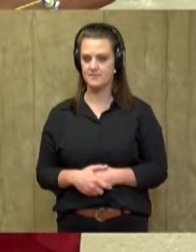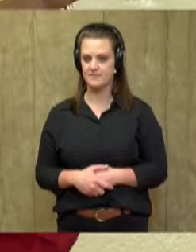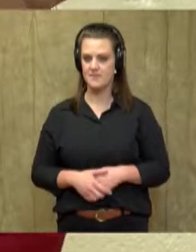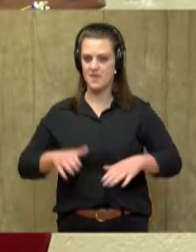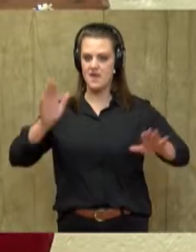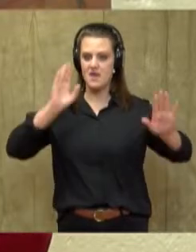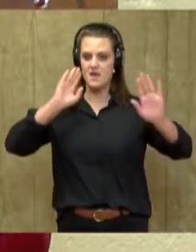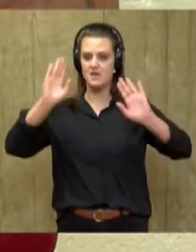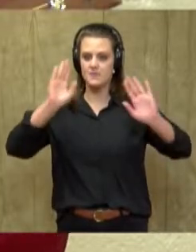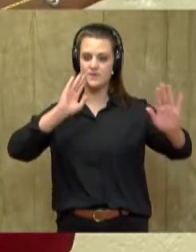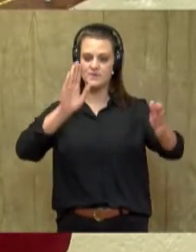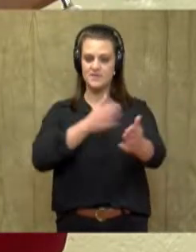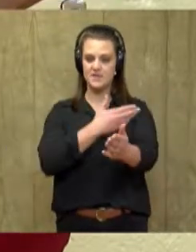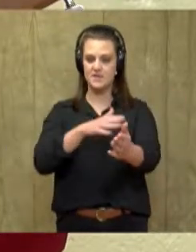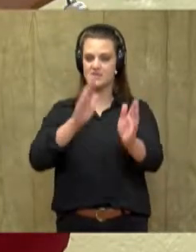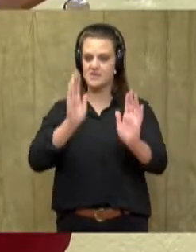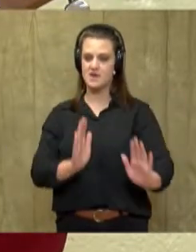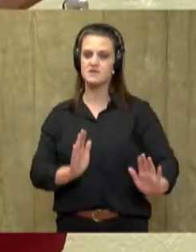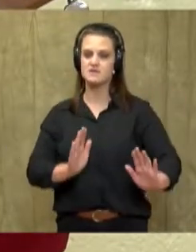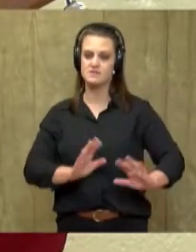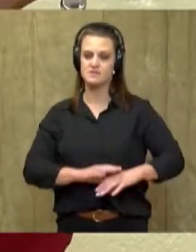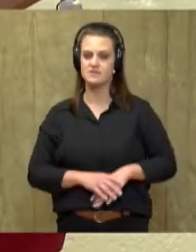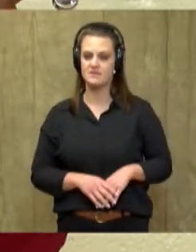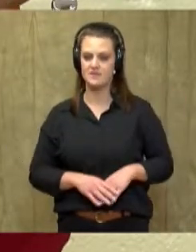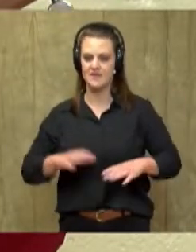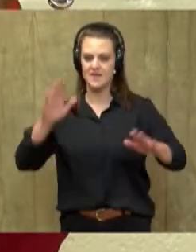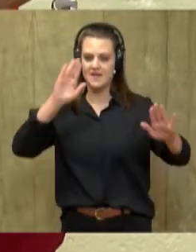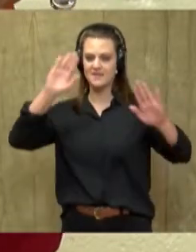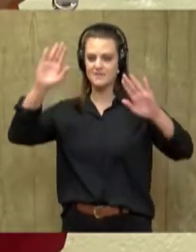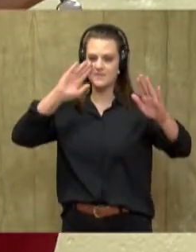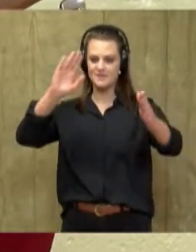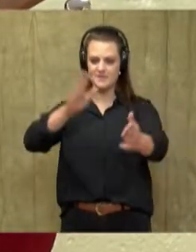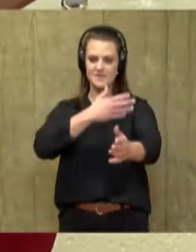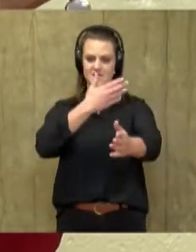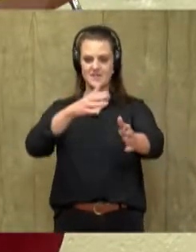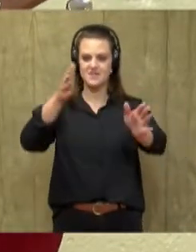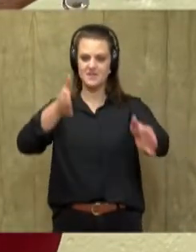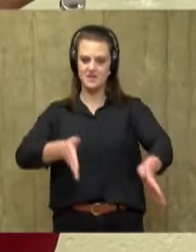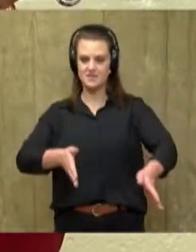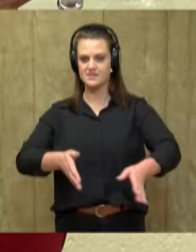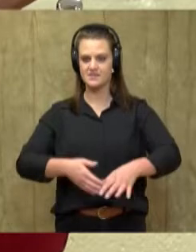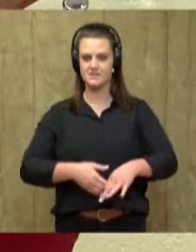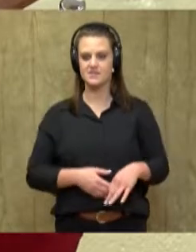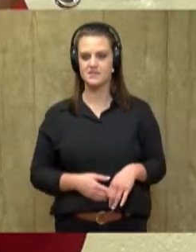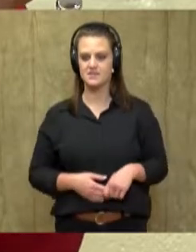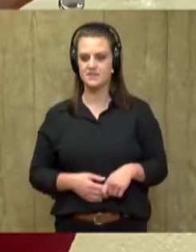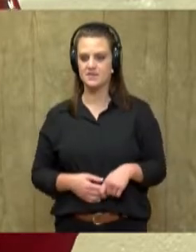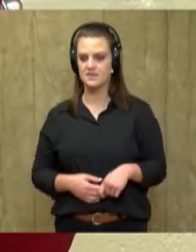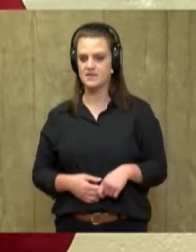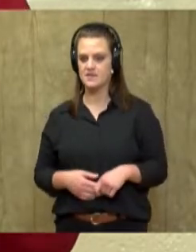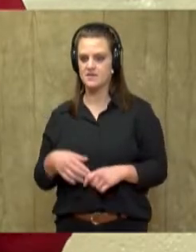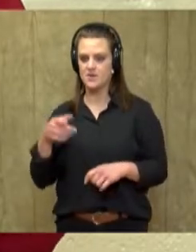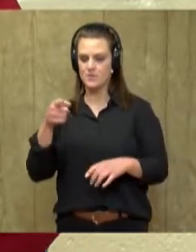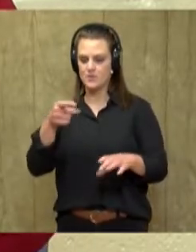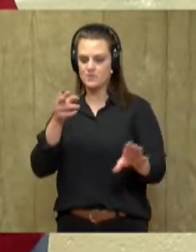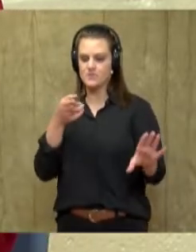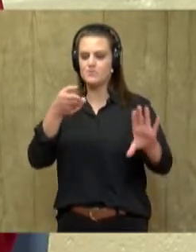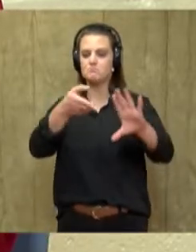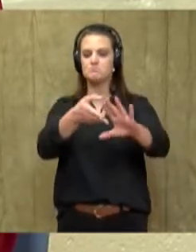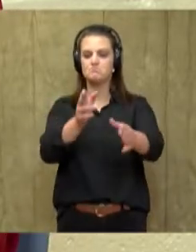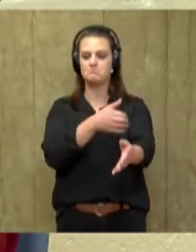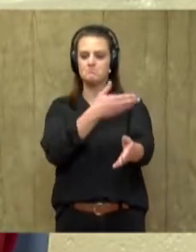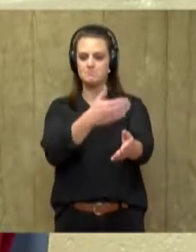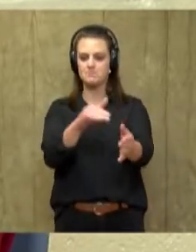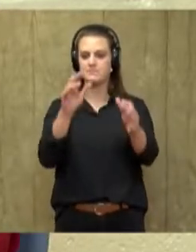along. Hello, musicians. Hello, musicians. Won't